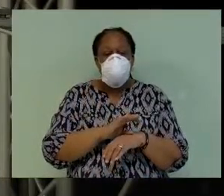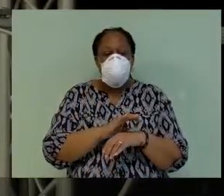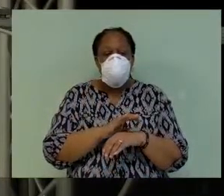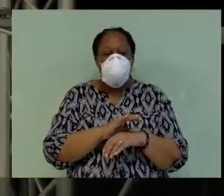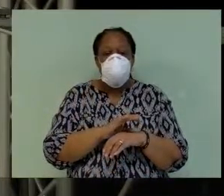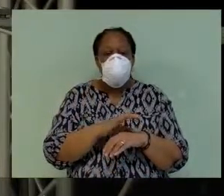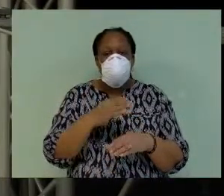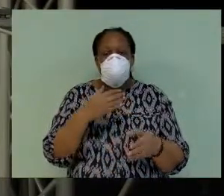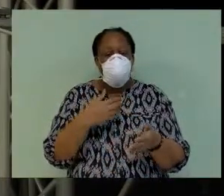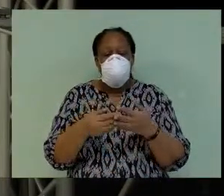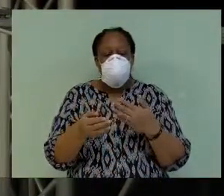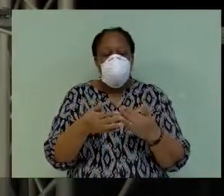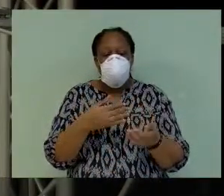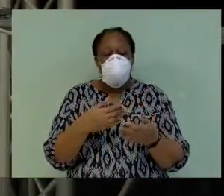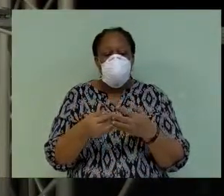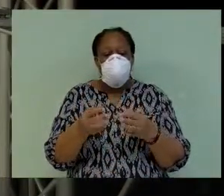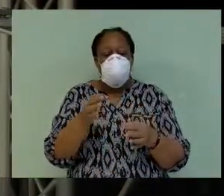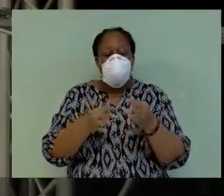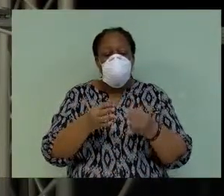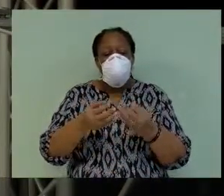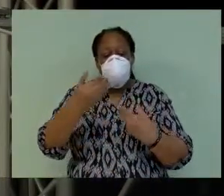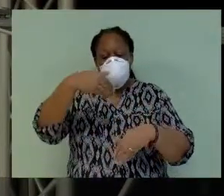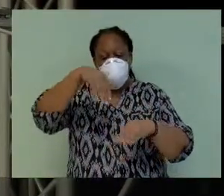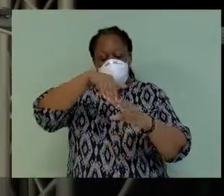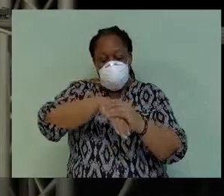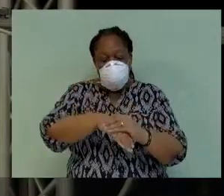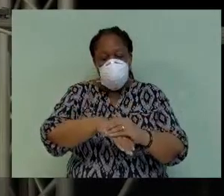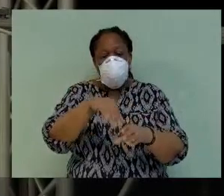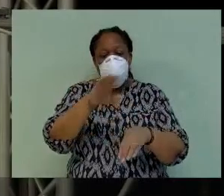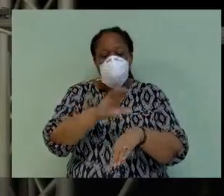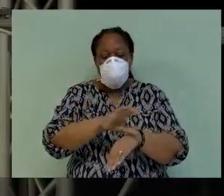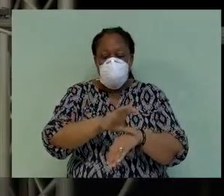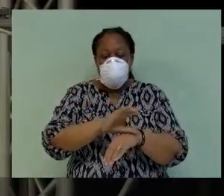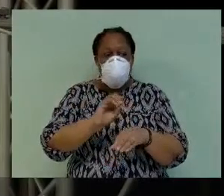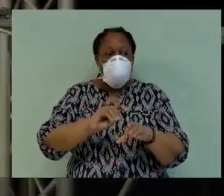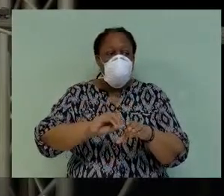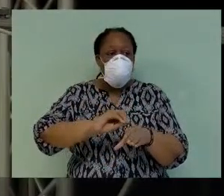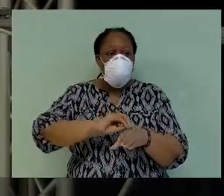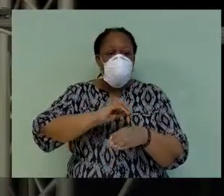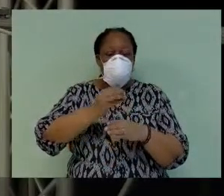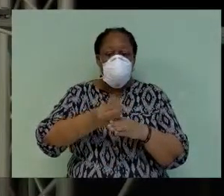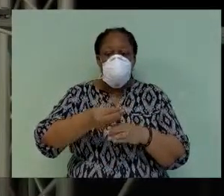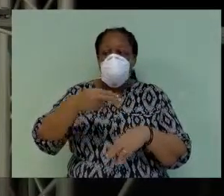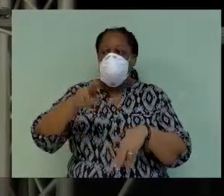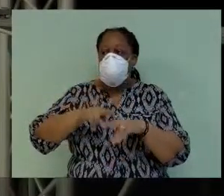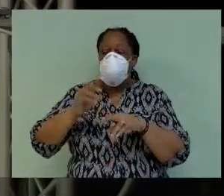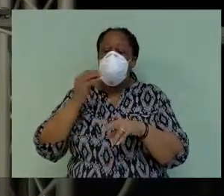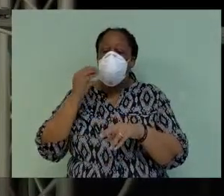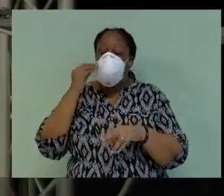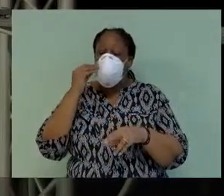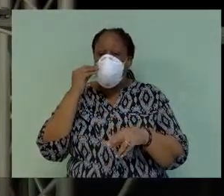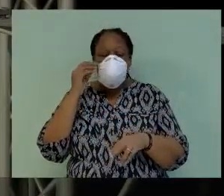your relationship with God. Neither does it prevent you from praying.